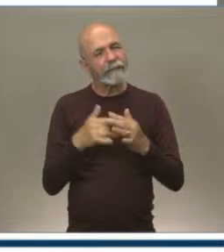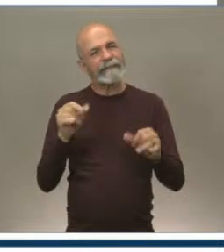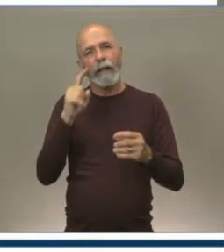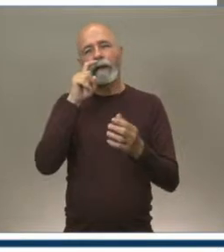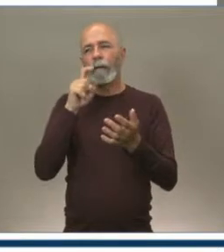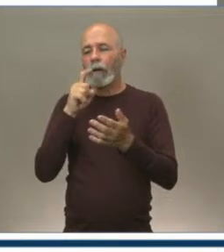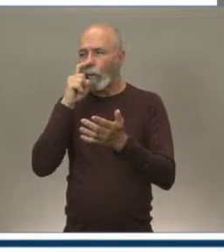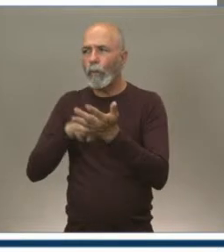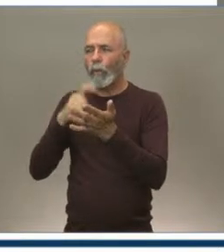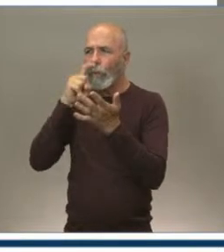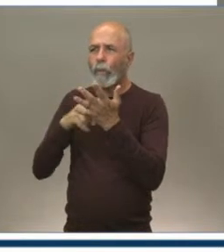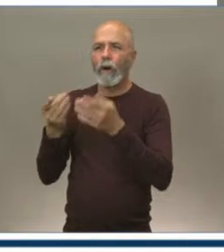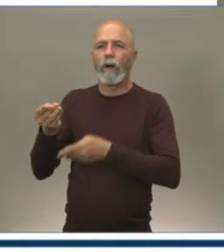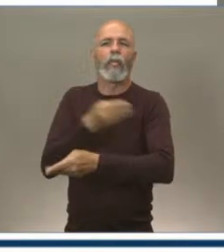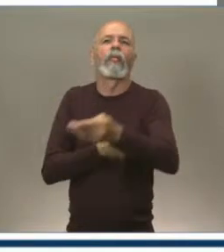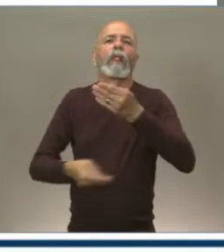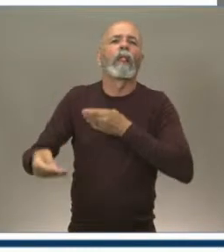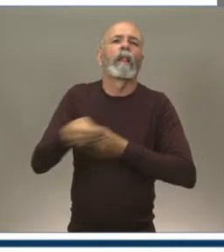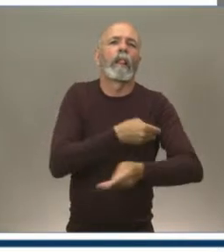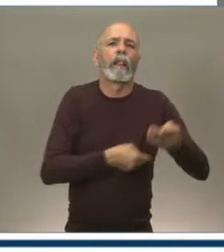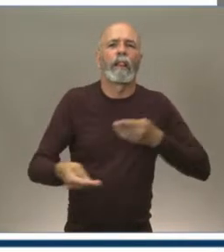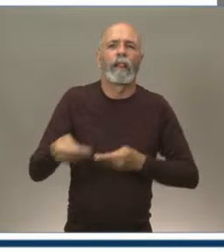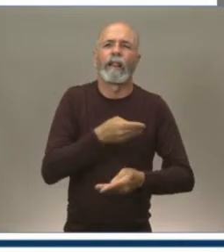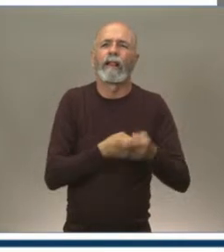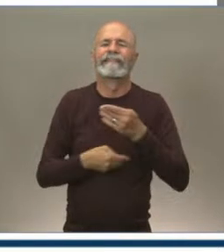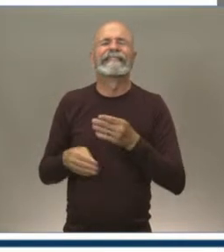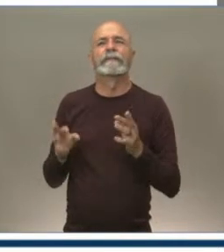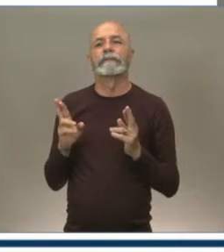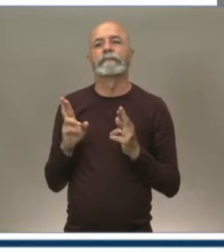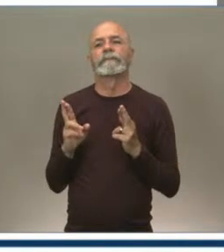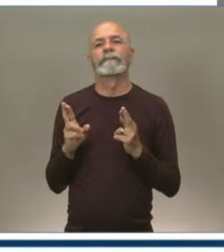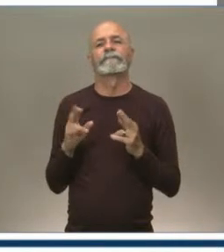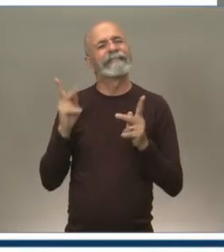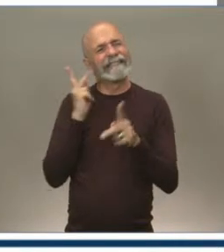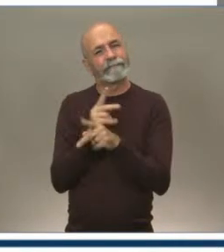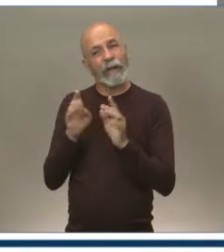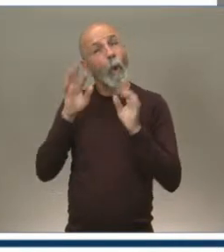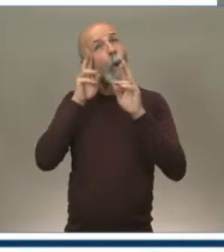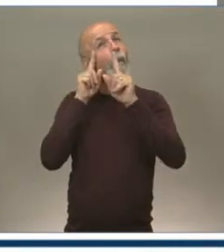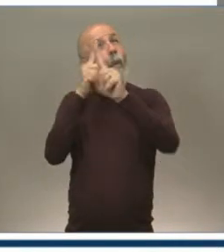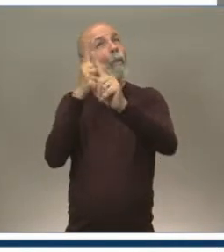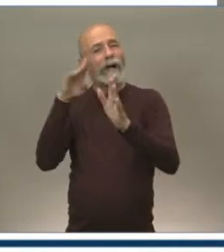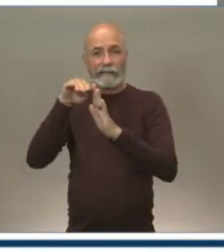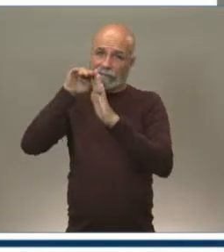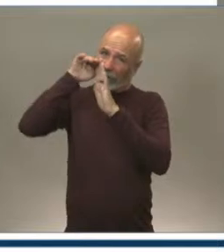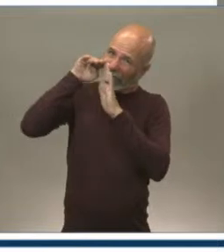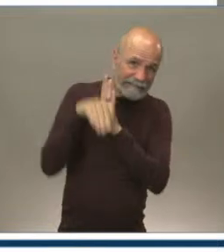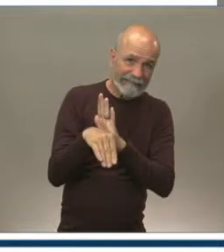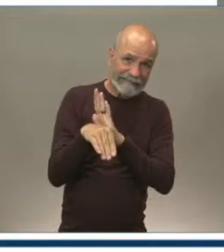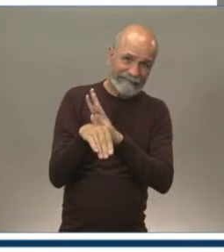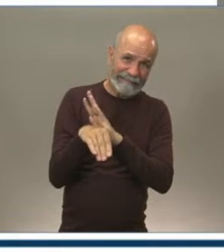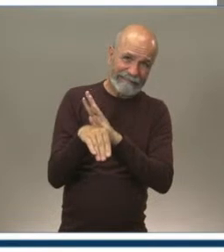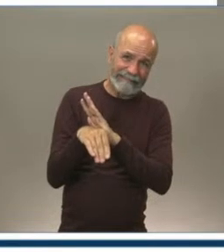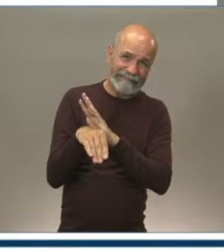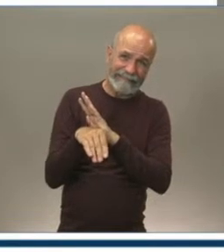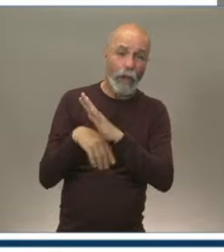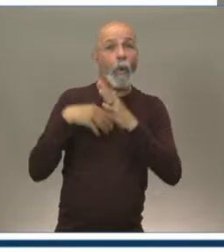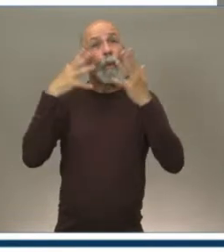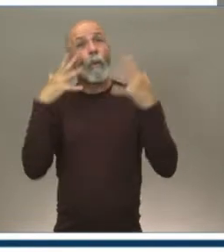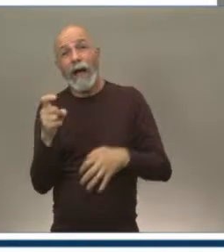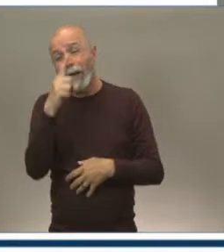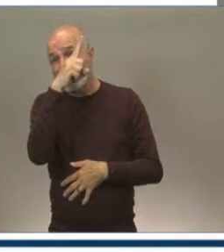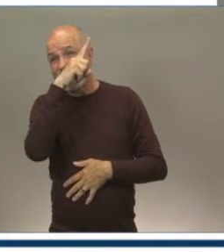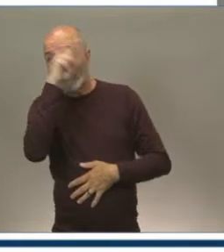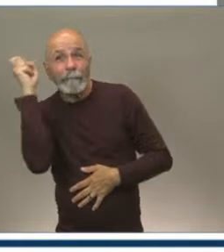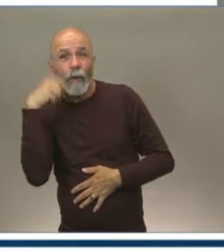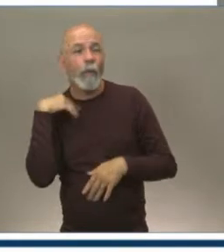steady decline we had hoped for, and this is going to take some more time. If we want to have a summer with fewer restrictions, we need to stick